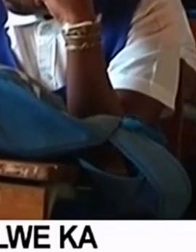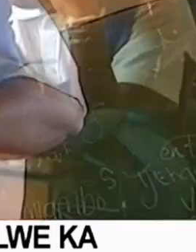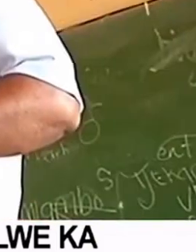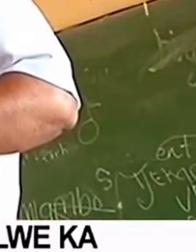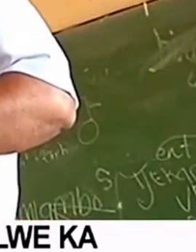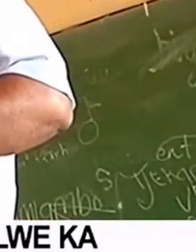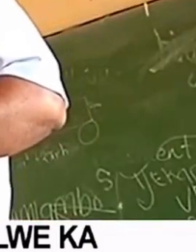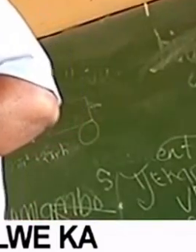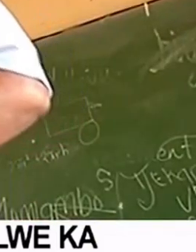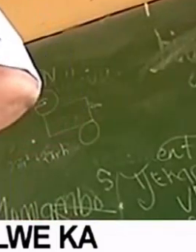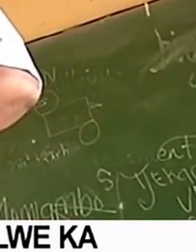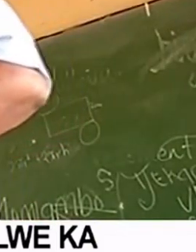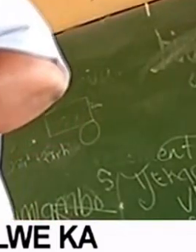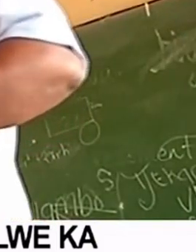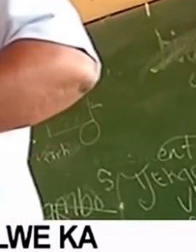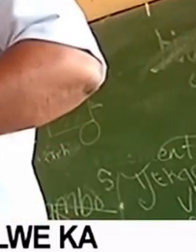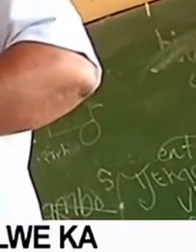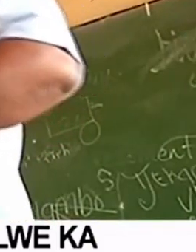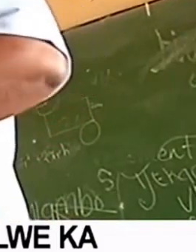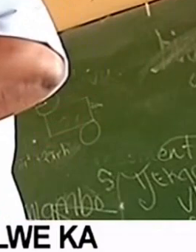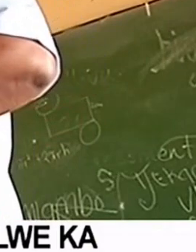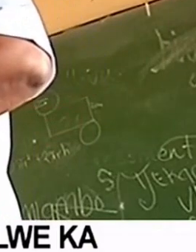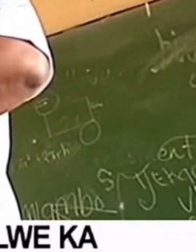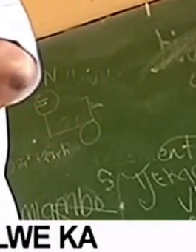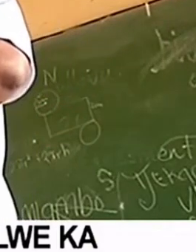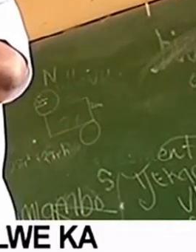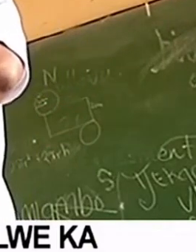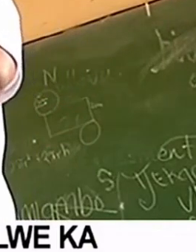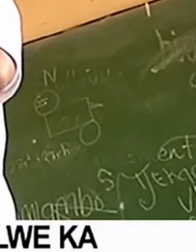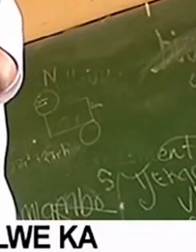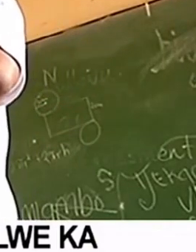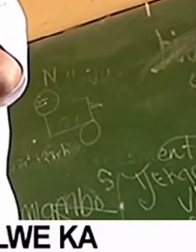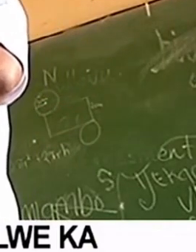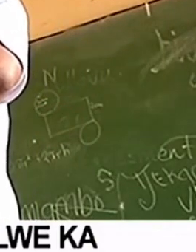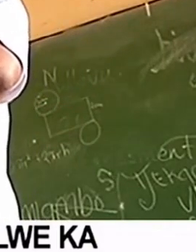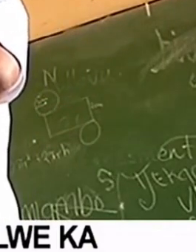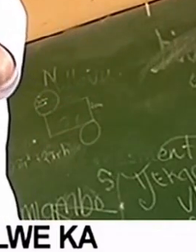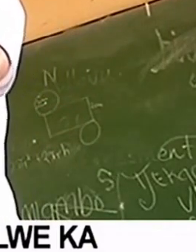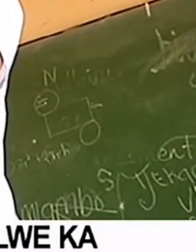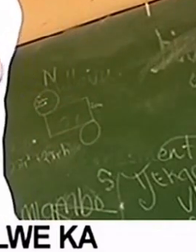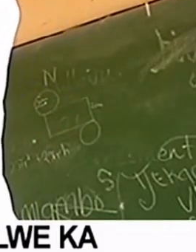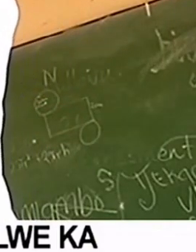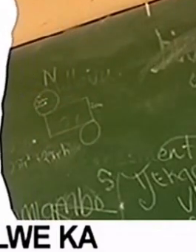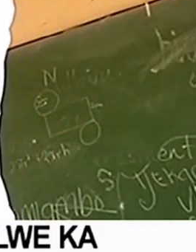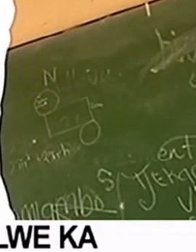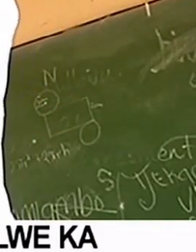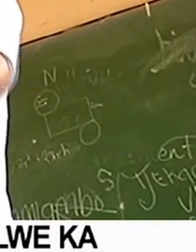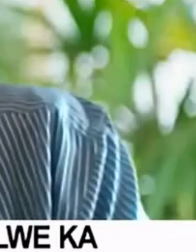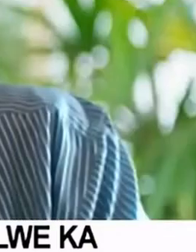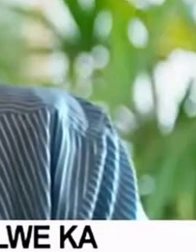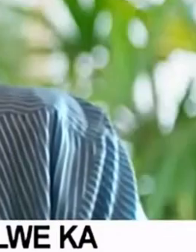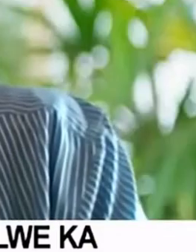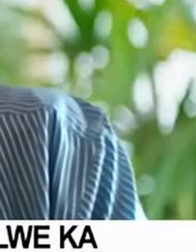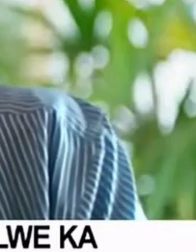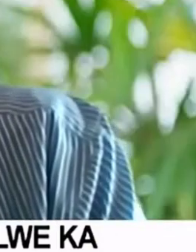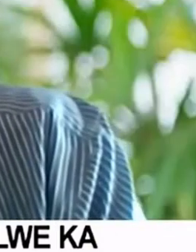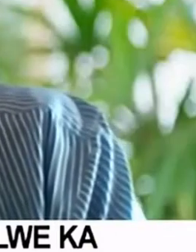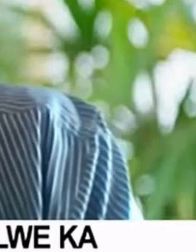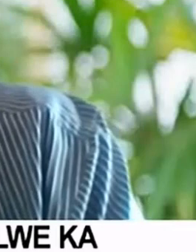se ka tlisa tšhakgalo go bao ba latlhegetsweng ke bagaabo bone ka ntlha ya leroborobo le la COVID-19. A recent research study showed that